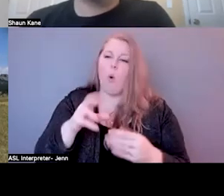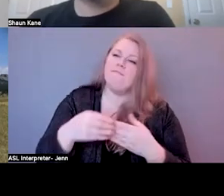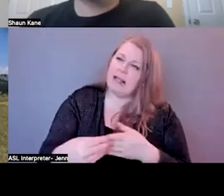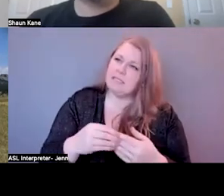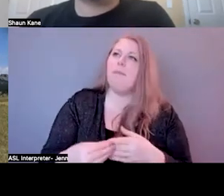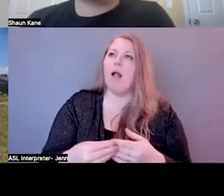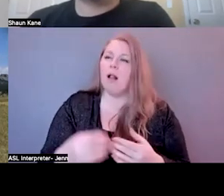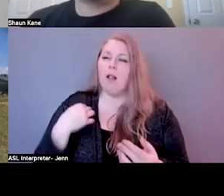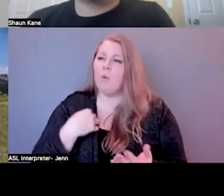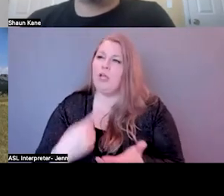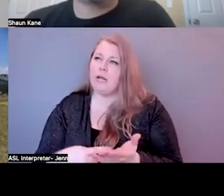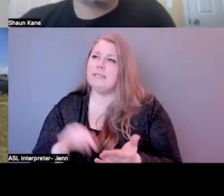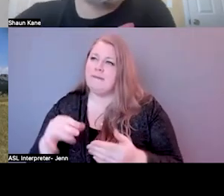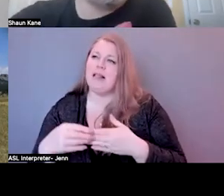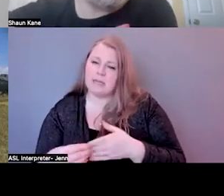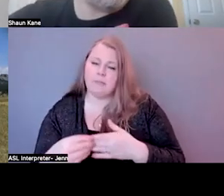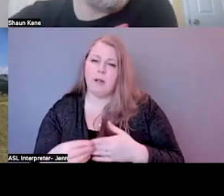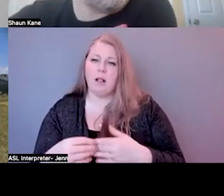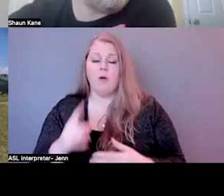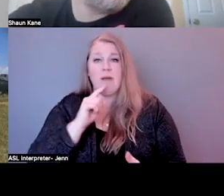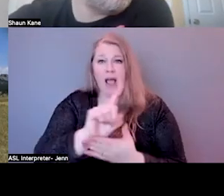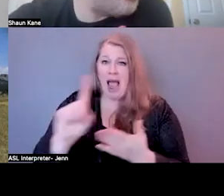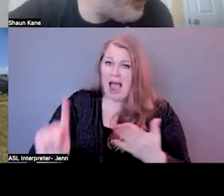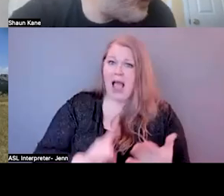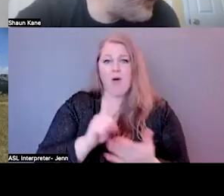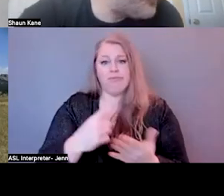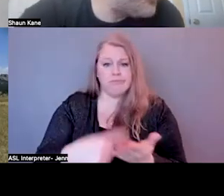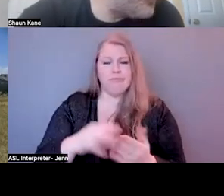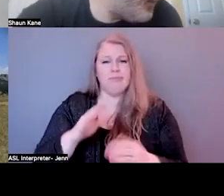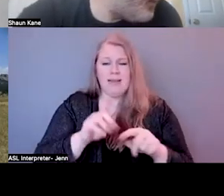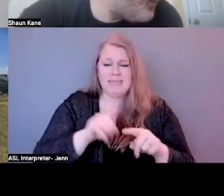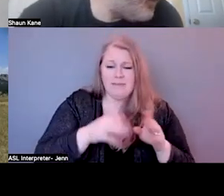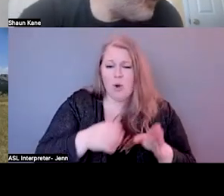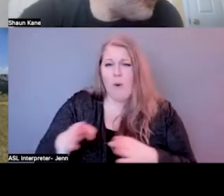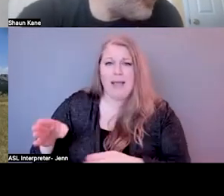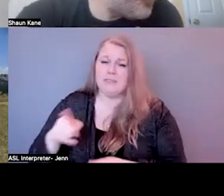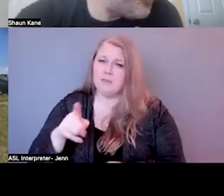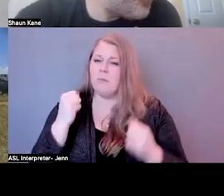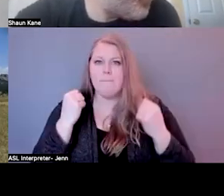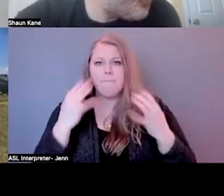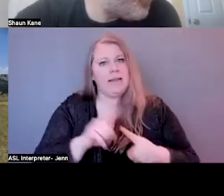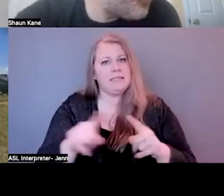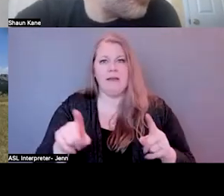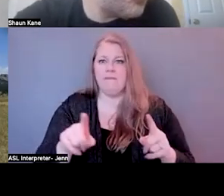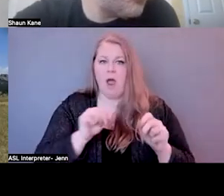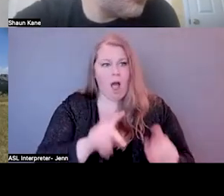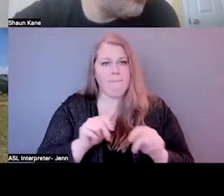about here. I had a whole hour-long talk on different ways to do that because there are a lot of different opportunities.